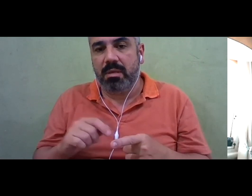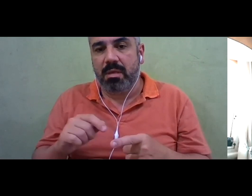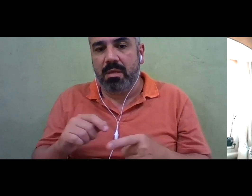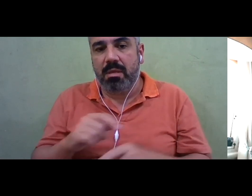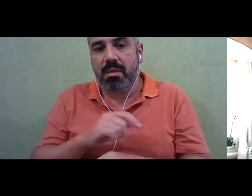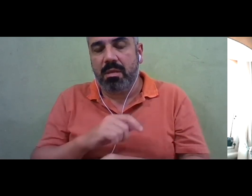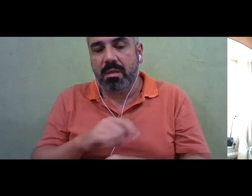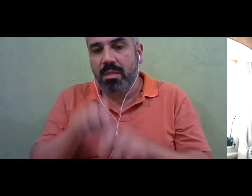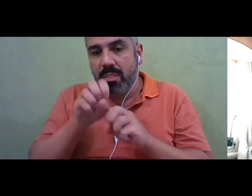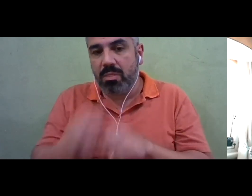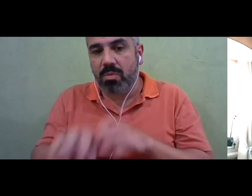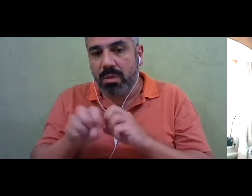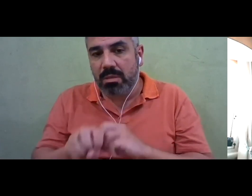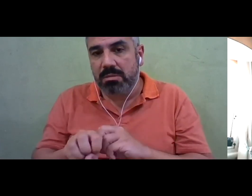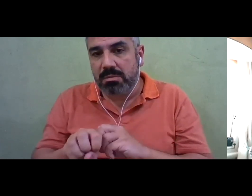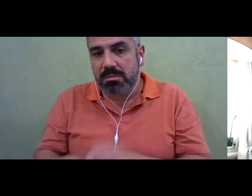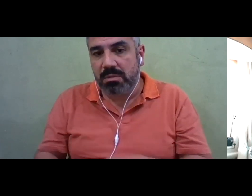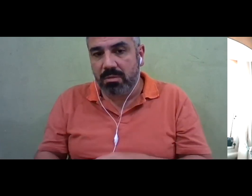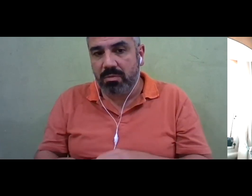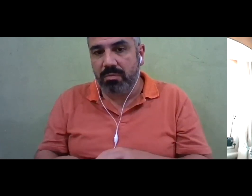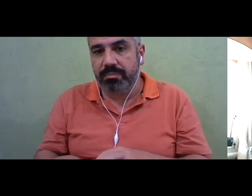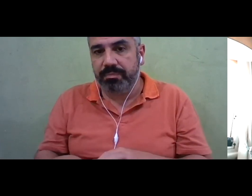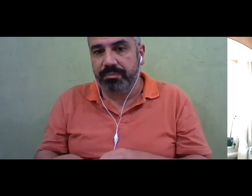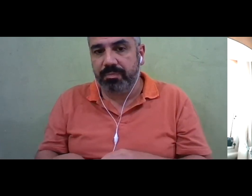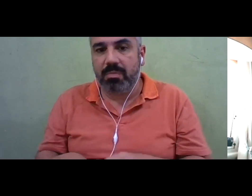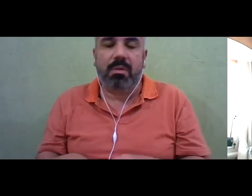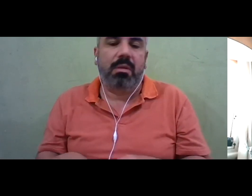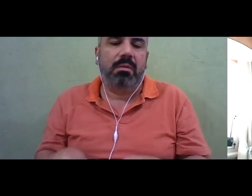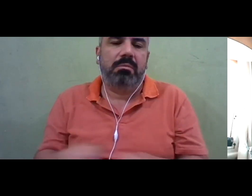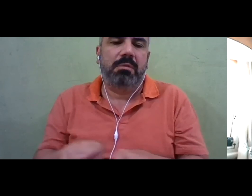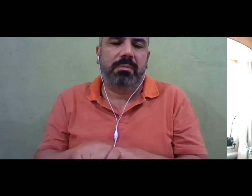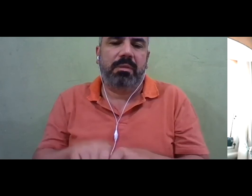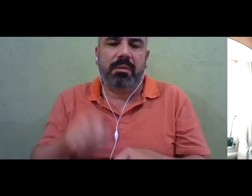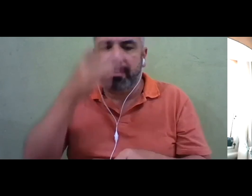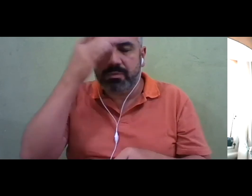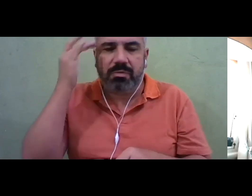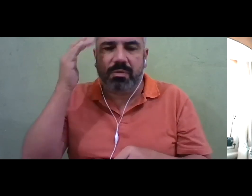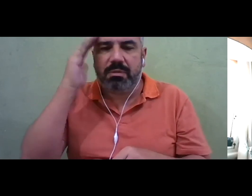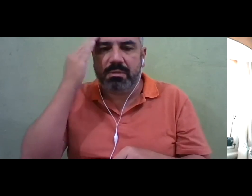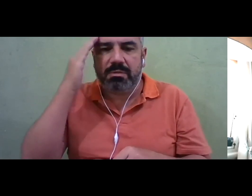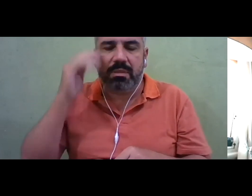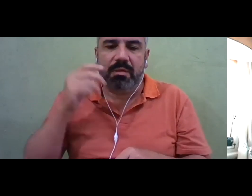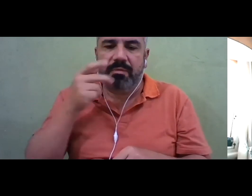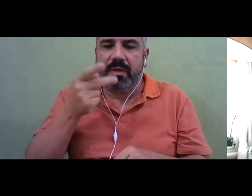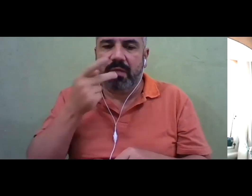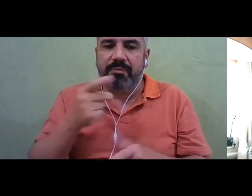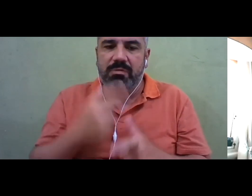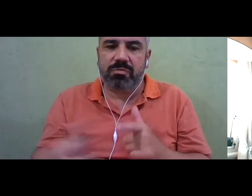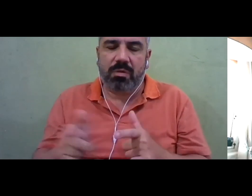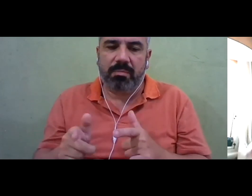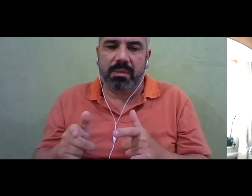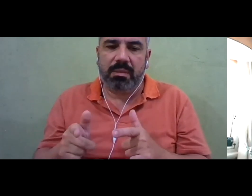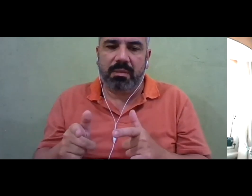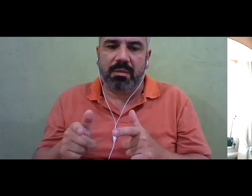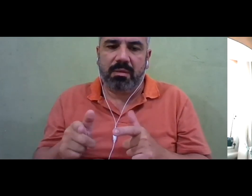sit back and say, oh, your problem is you're a schizophrenic or something. No, you listen to what the person says, and in their own way,